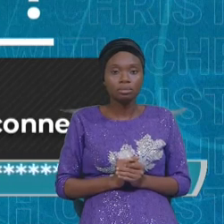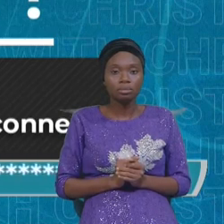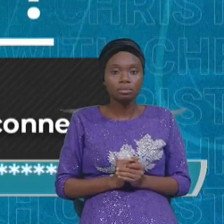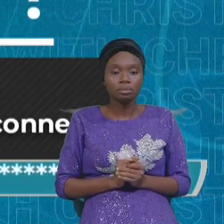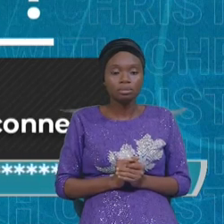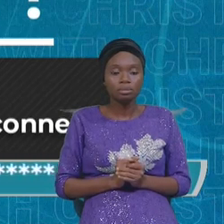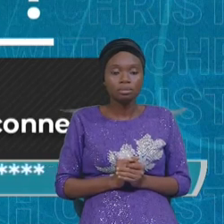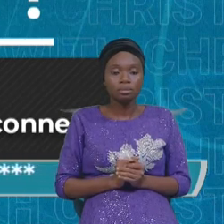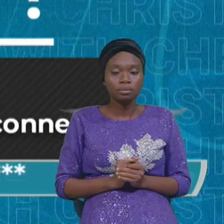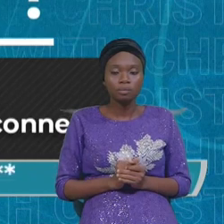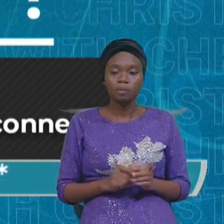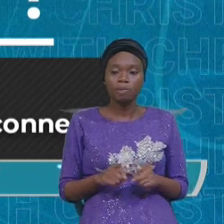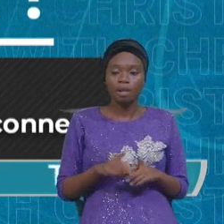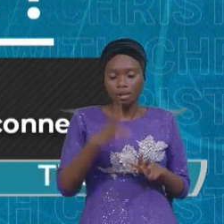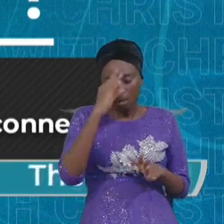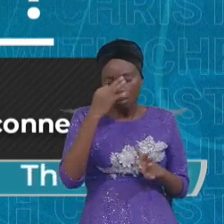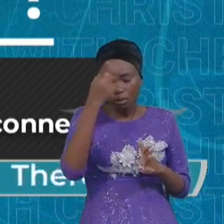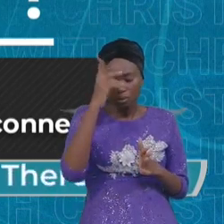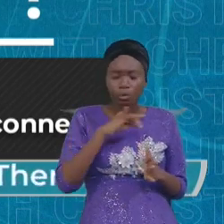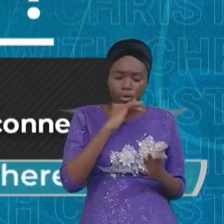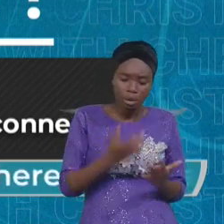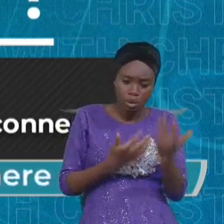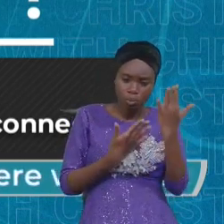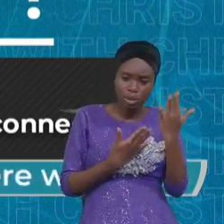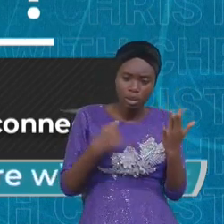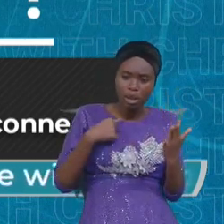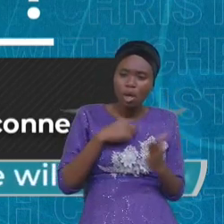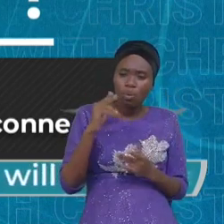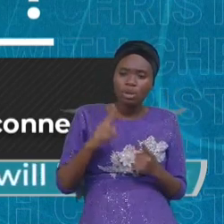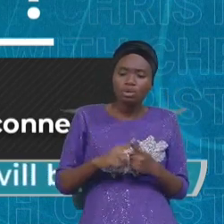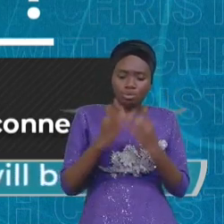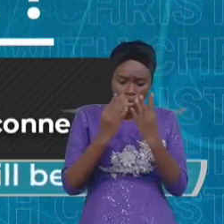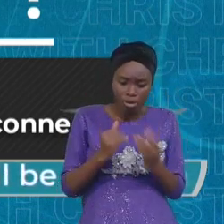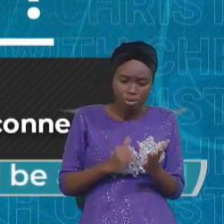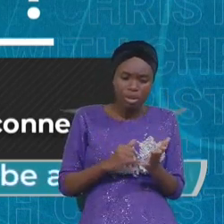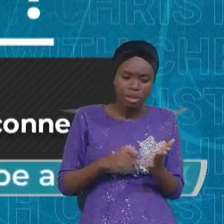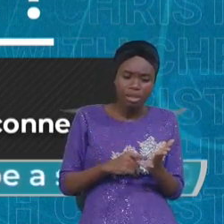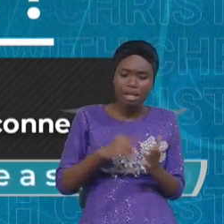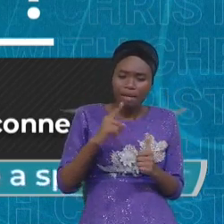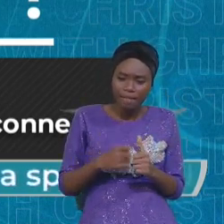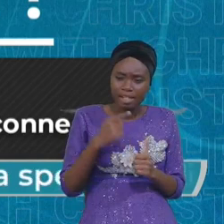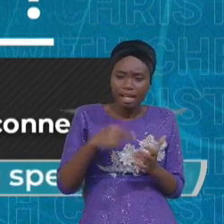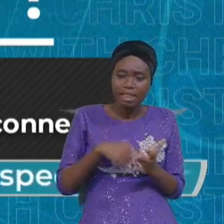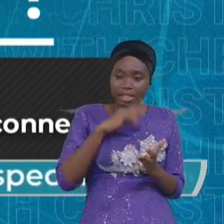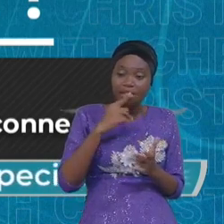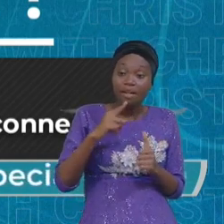While the man of God is waiting, we'll need to settle this first. This is the first thing.